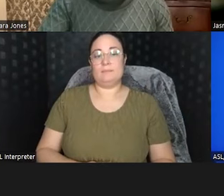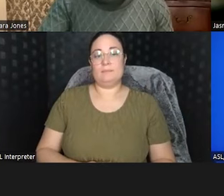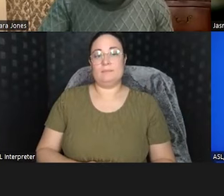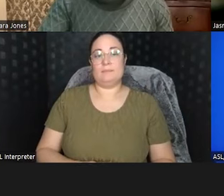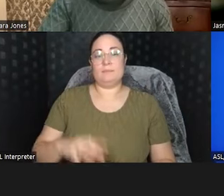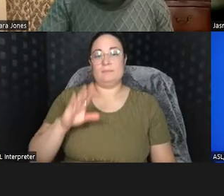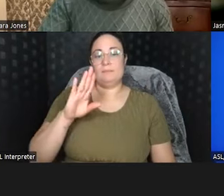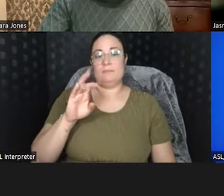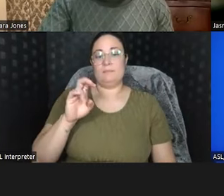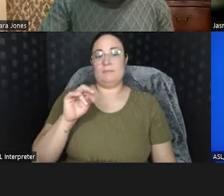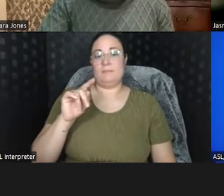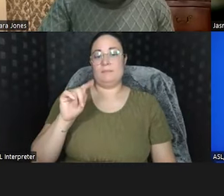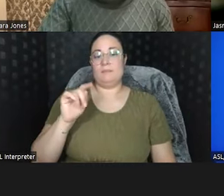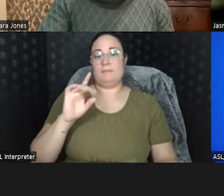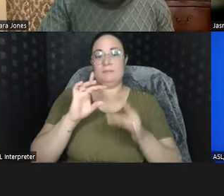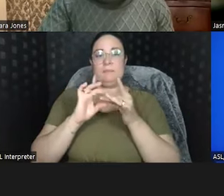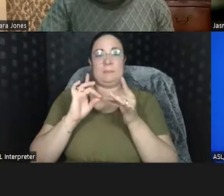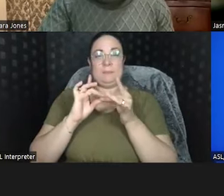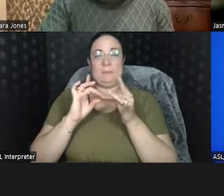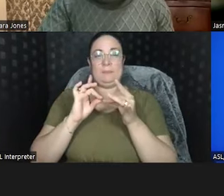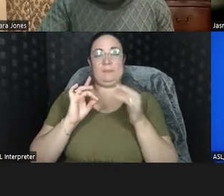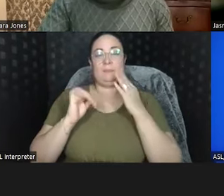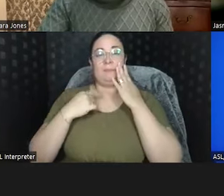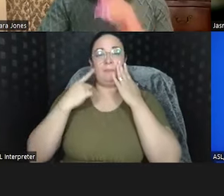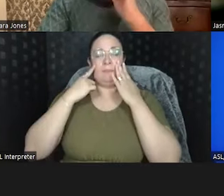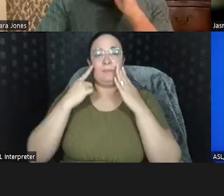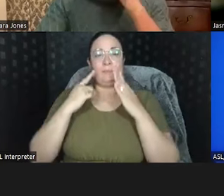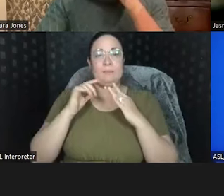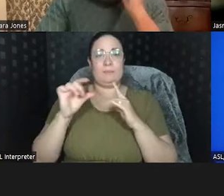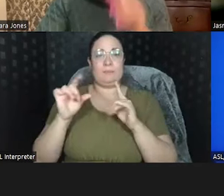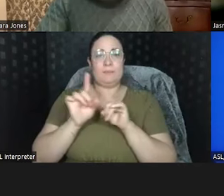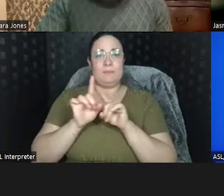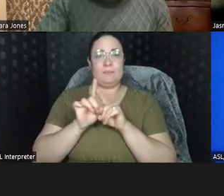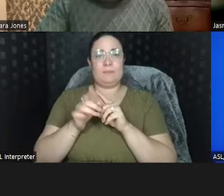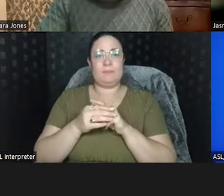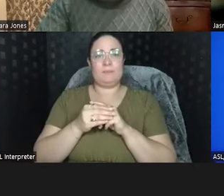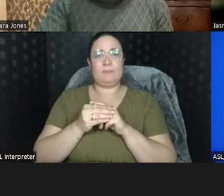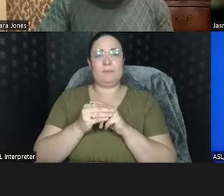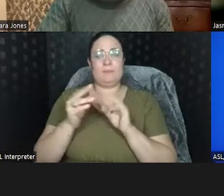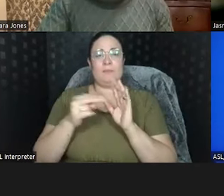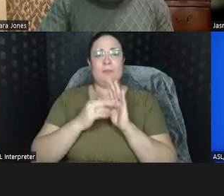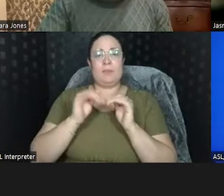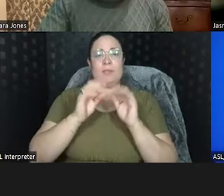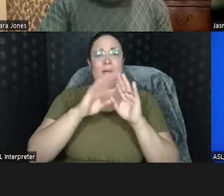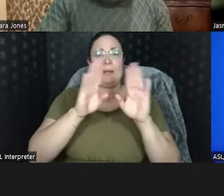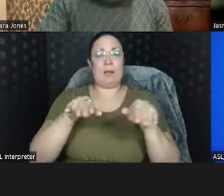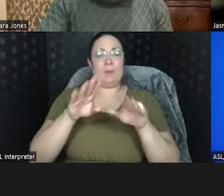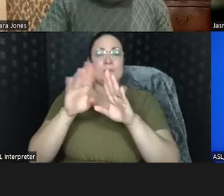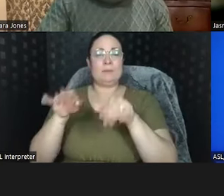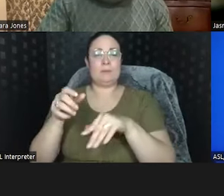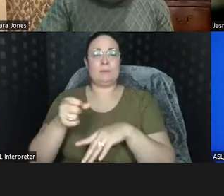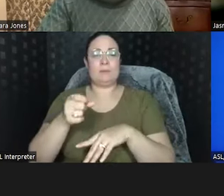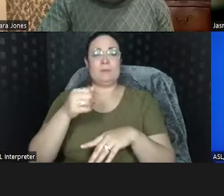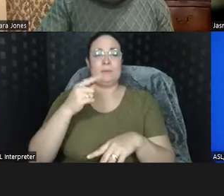Certainly. I think that, you know, that there's also, when you look at housing, that particularly when you